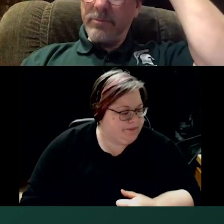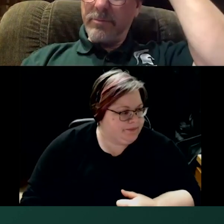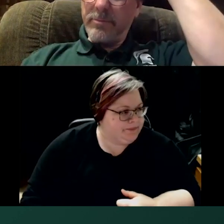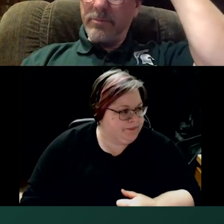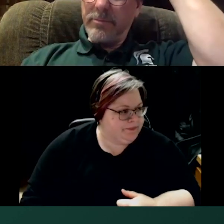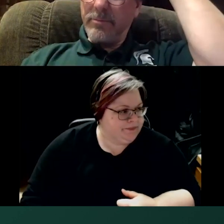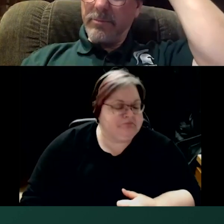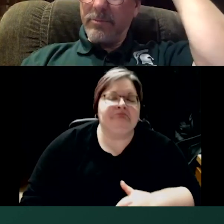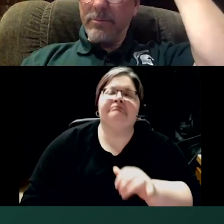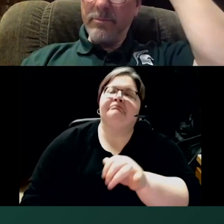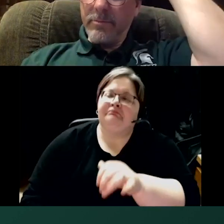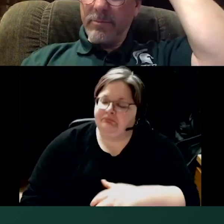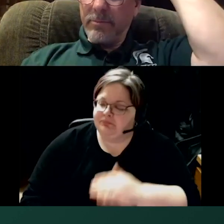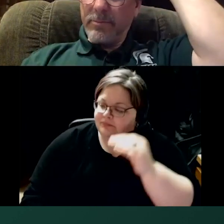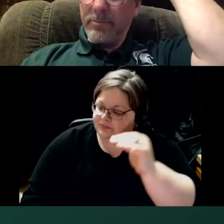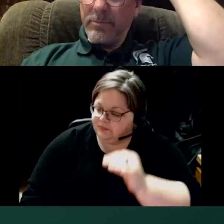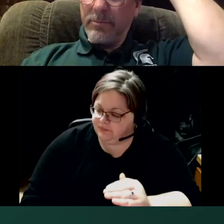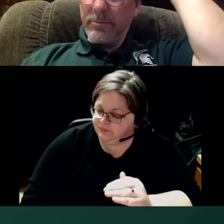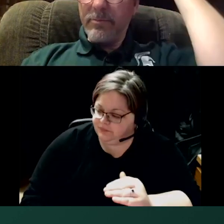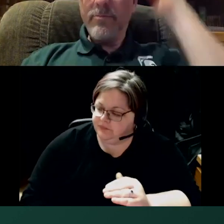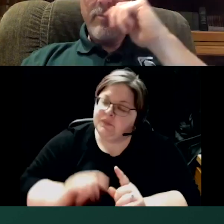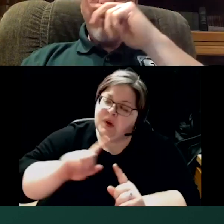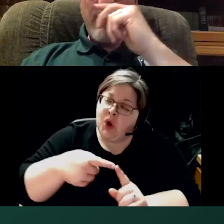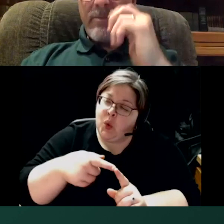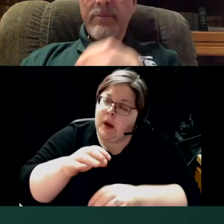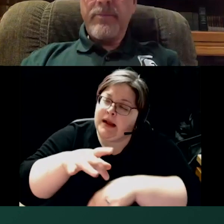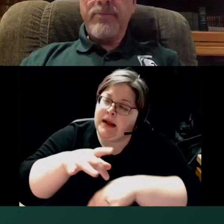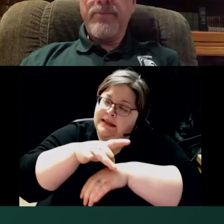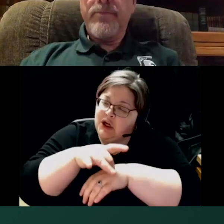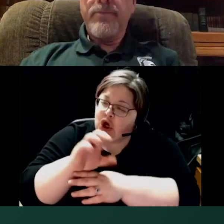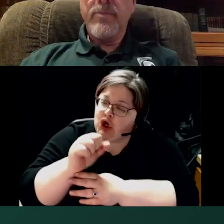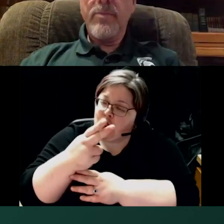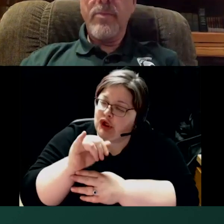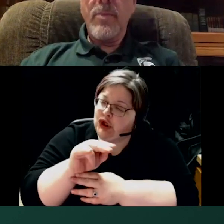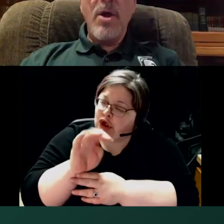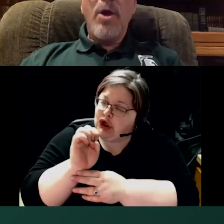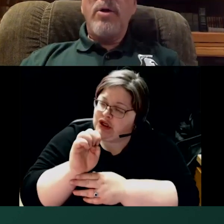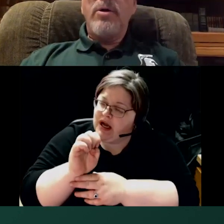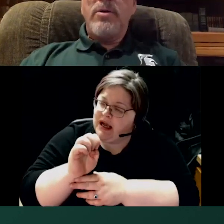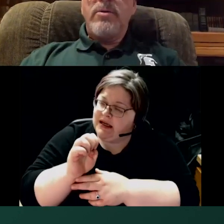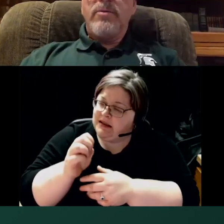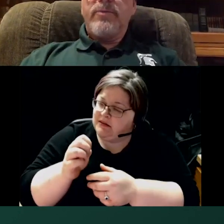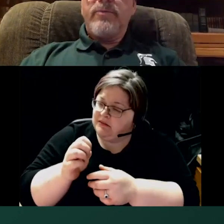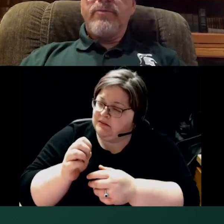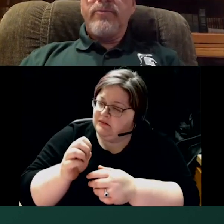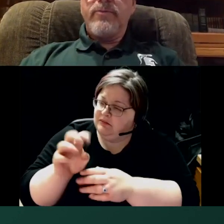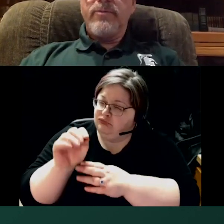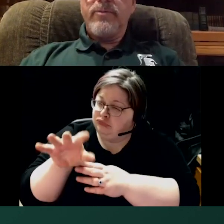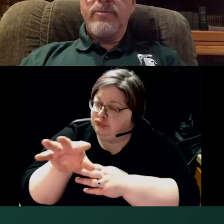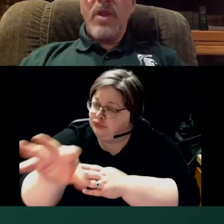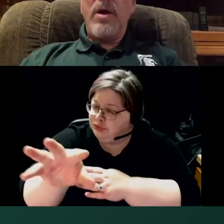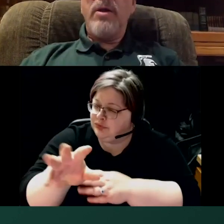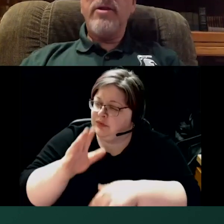When did earthshine start reflecting on the moon? Is it related to us using power and lights? And is this what causes the